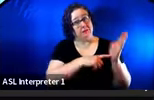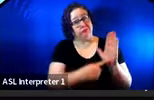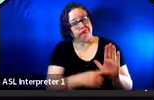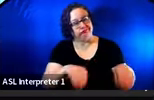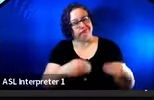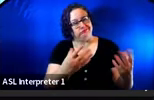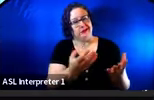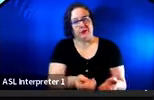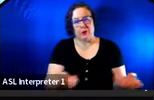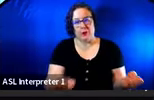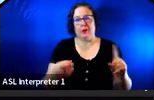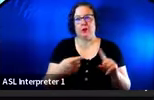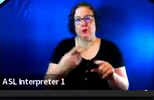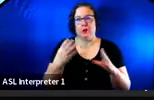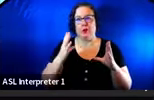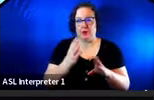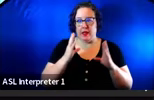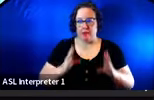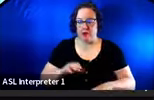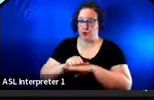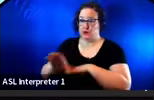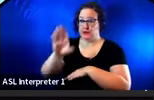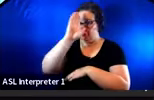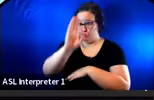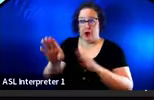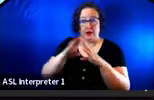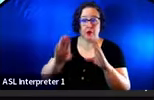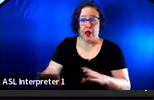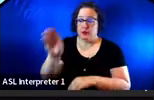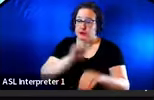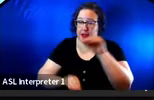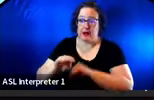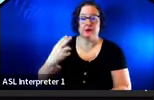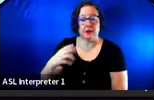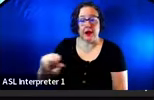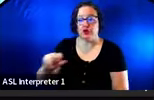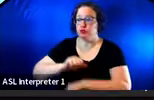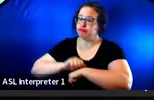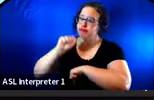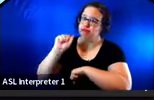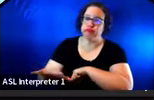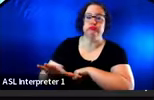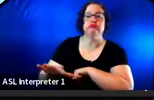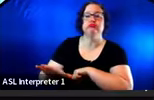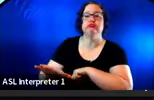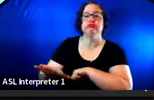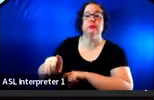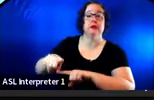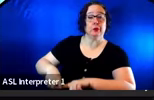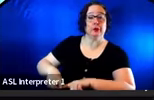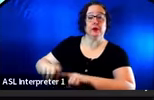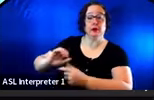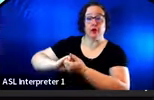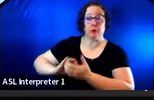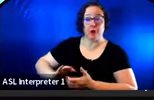to the user. So we'll send it right to their house. We'll package it all up at headquarters and get it all out to them. Then we rely on our partners to